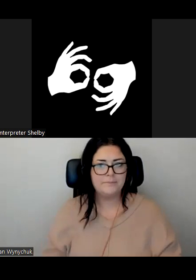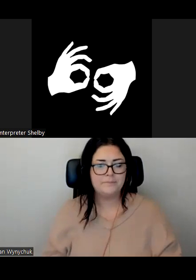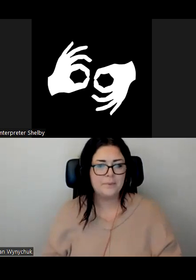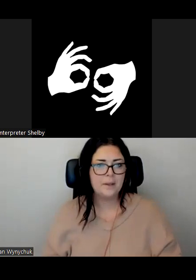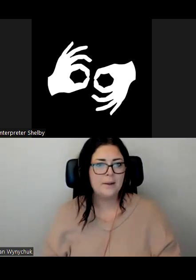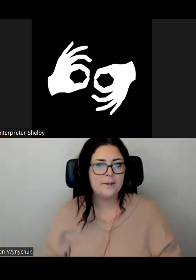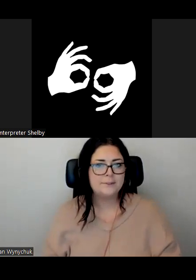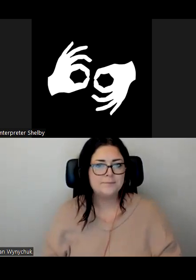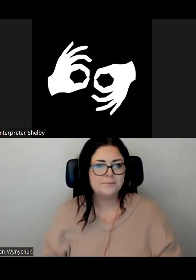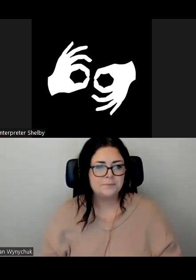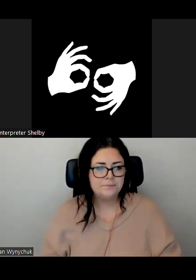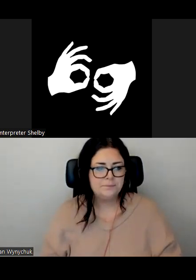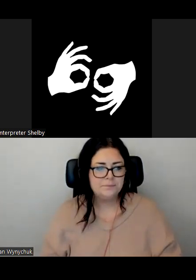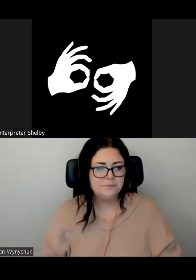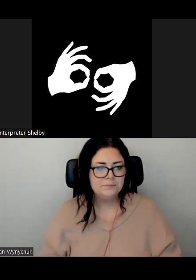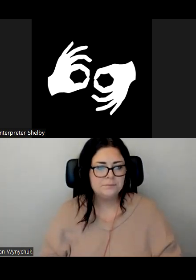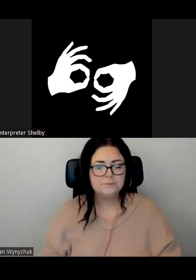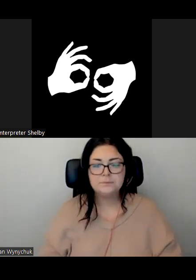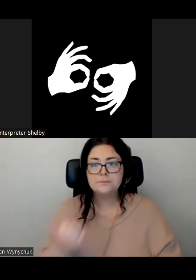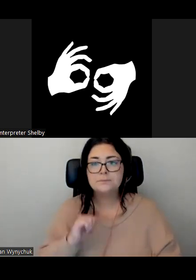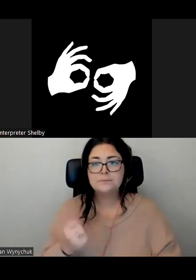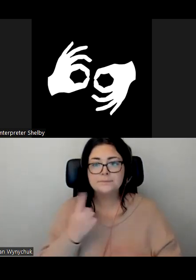Any questions?